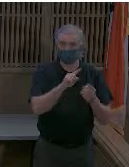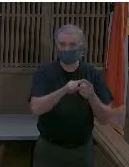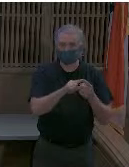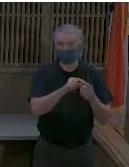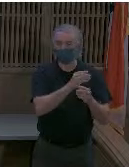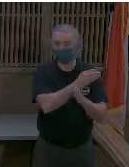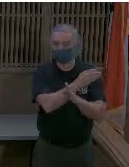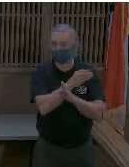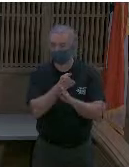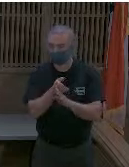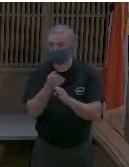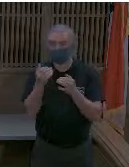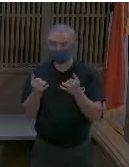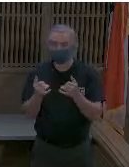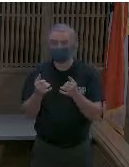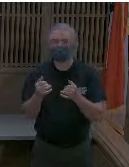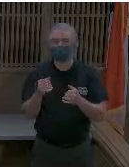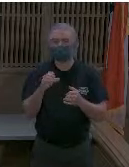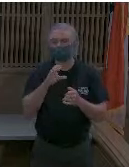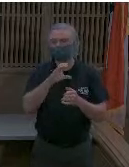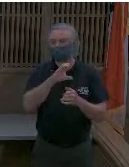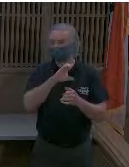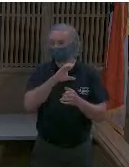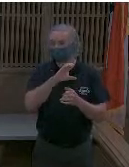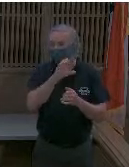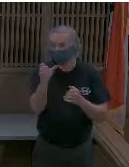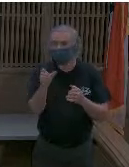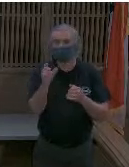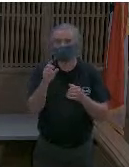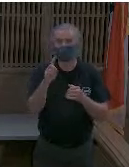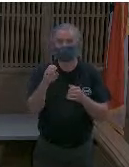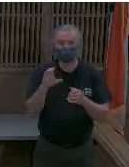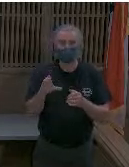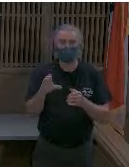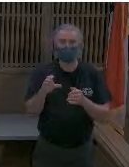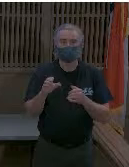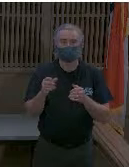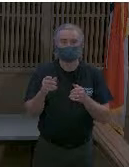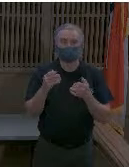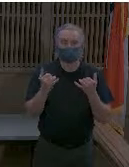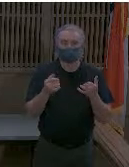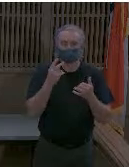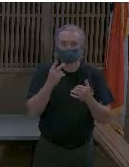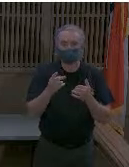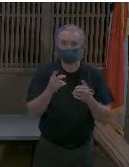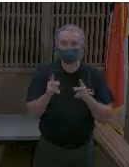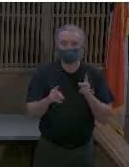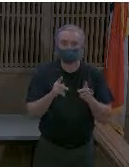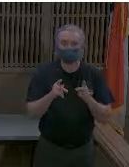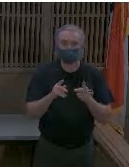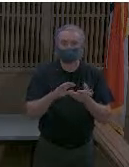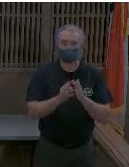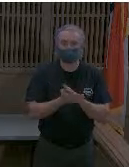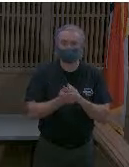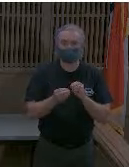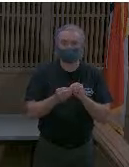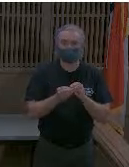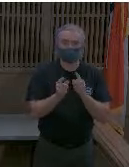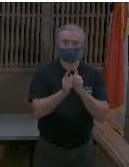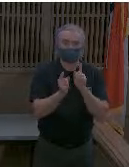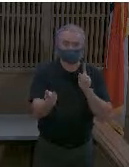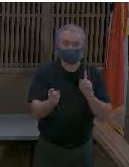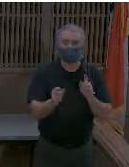in the community. Why is that? Well, obviously we're seeing people return to more social distancing,